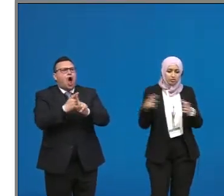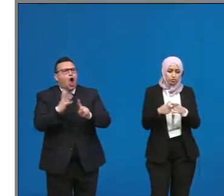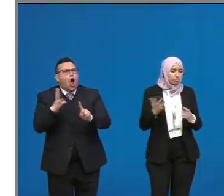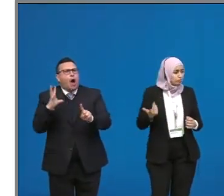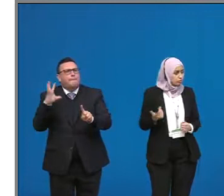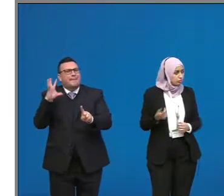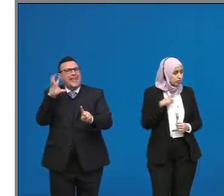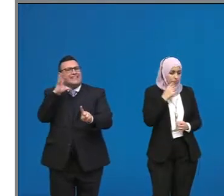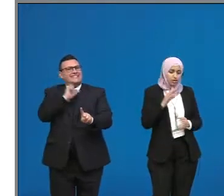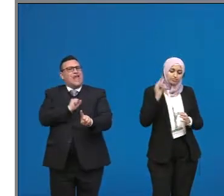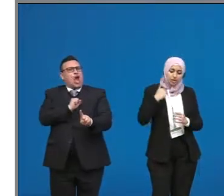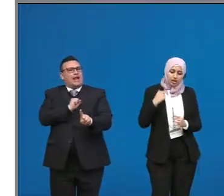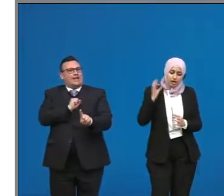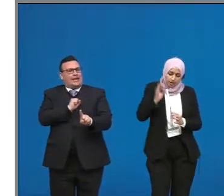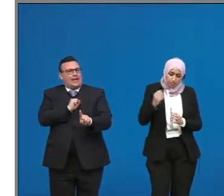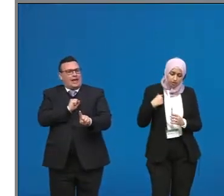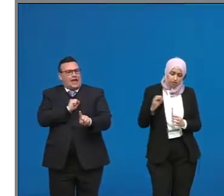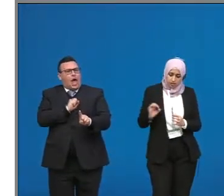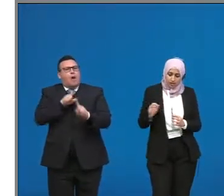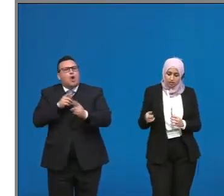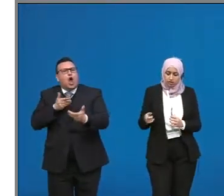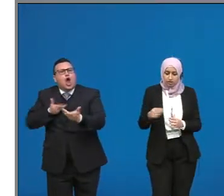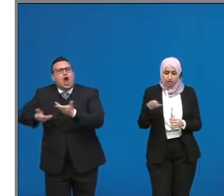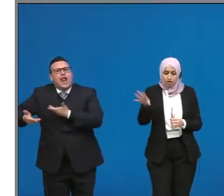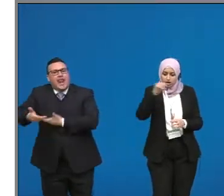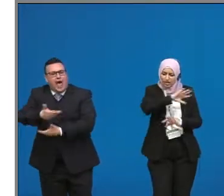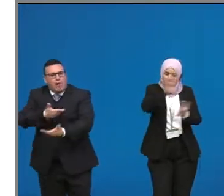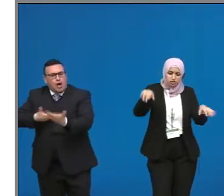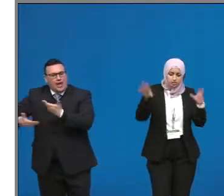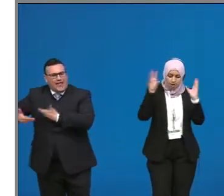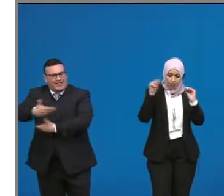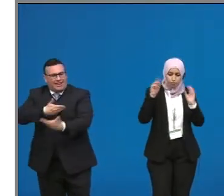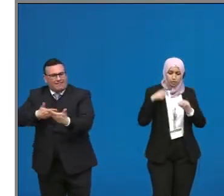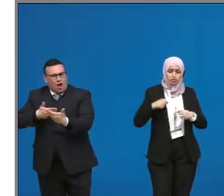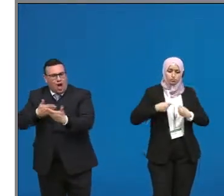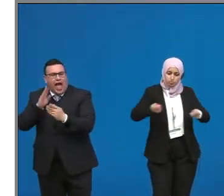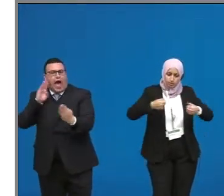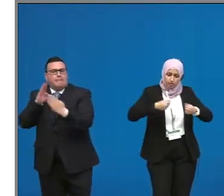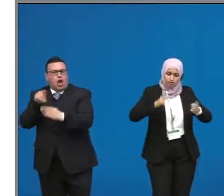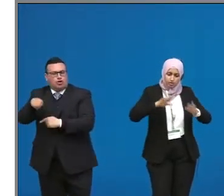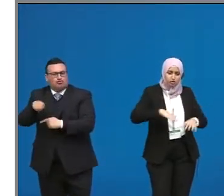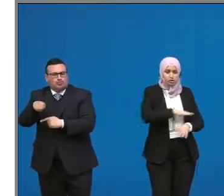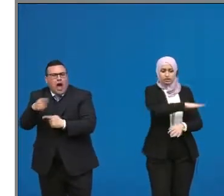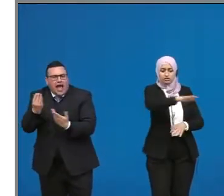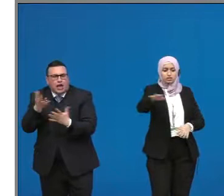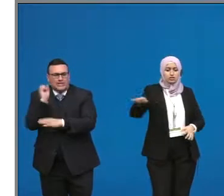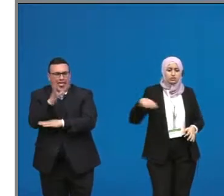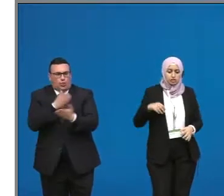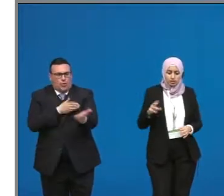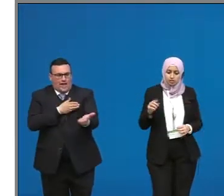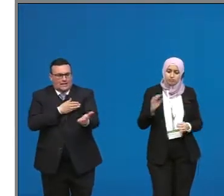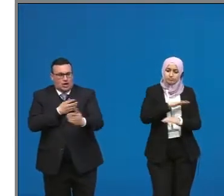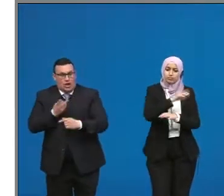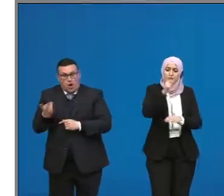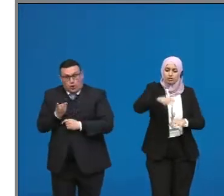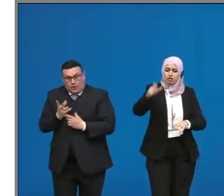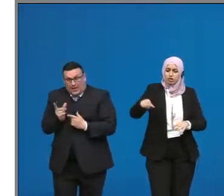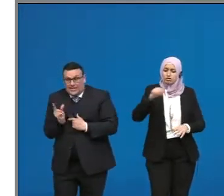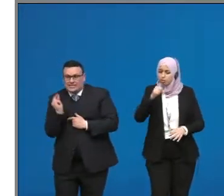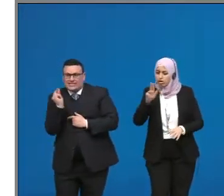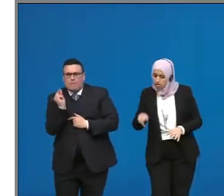comprehensibility, and collaborative deployment, monitoring and evaluation of